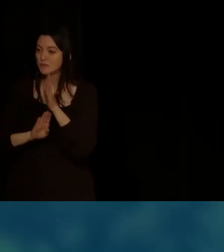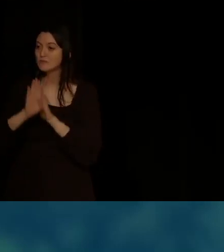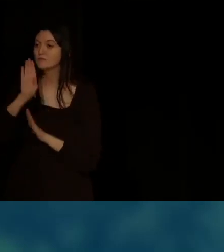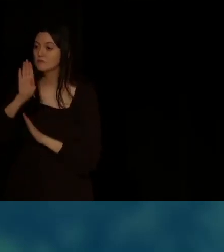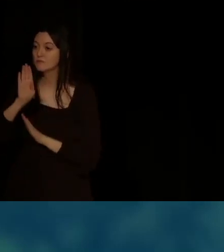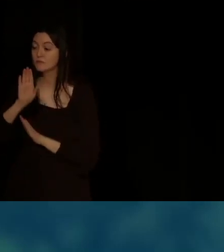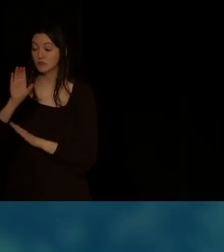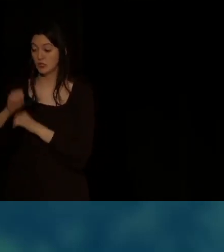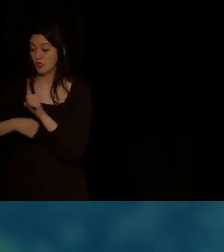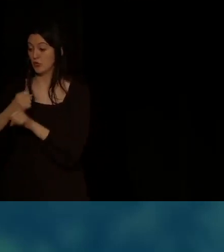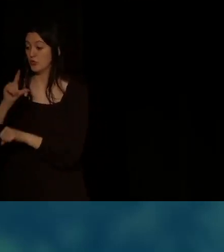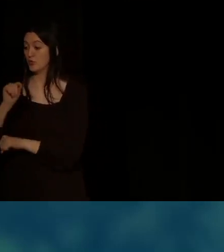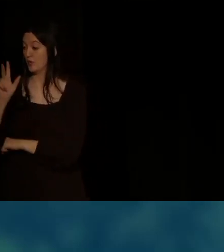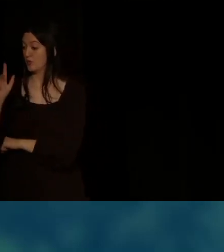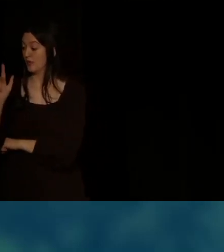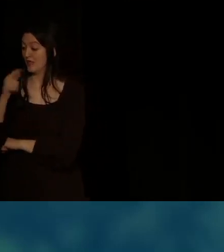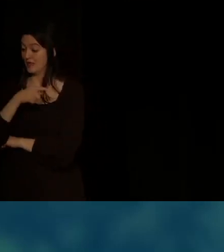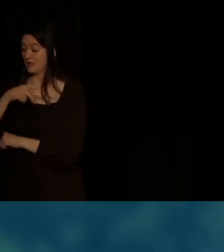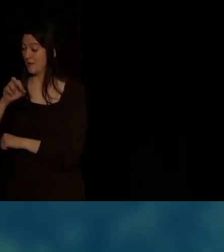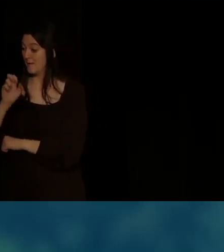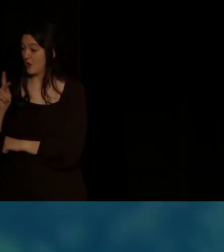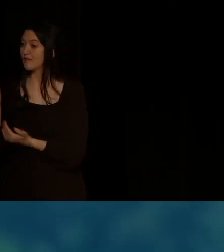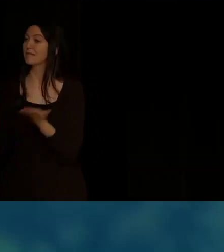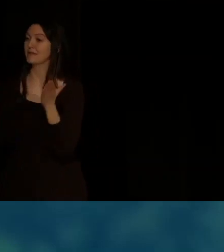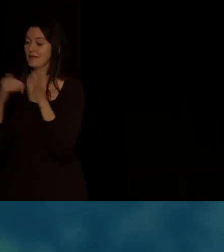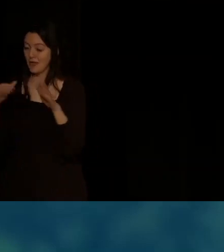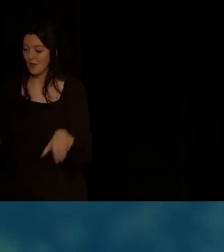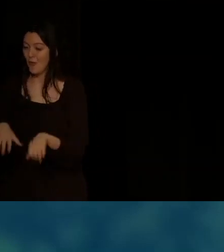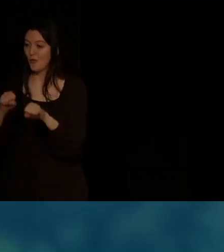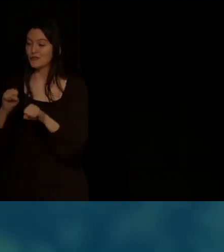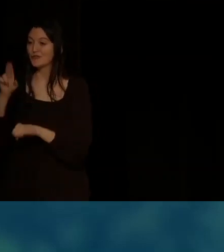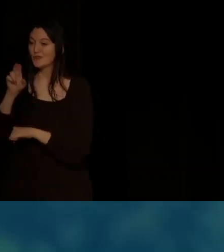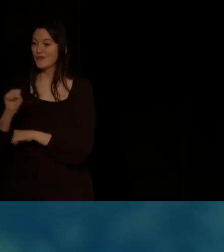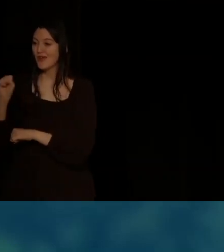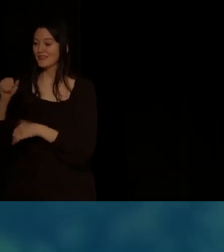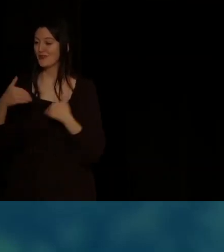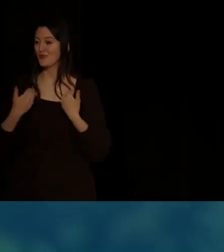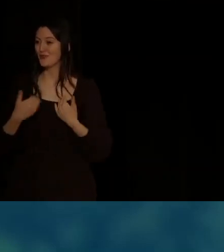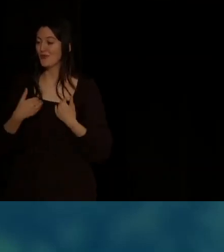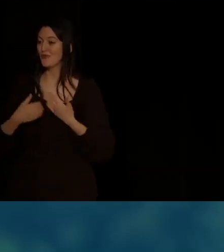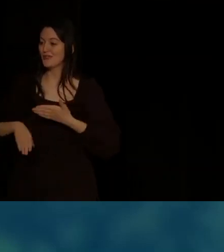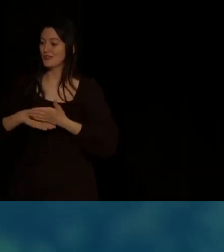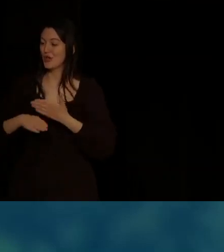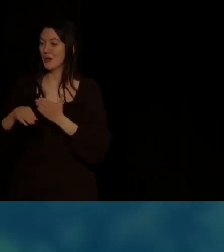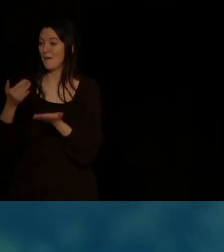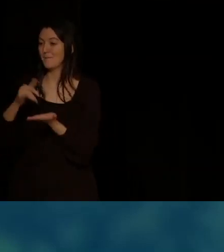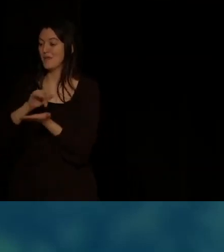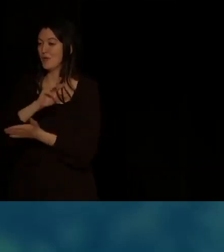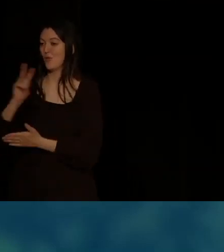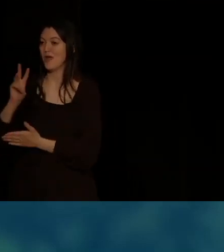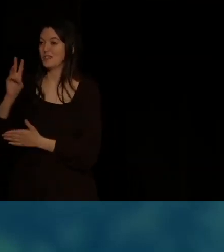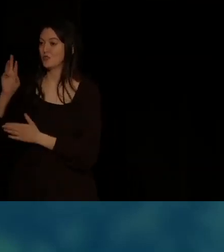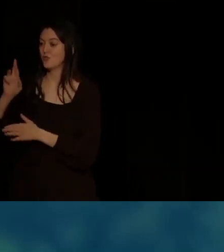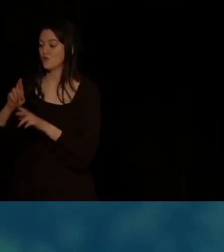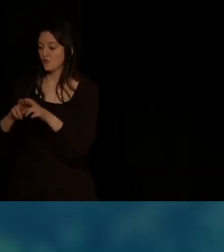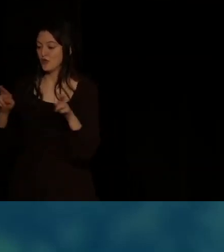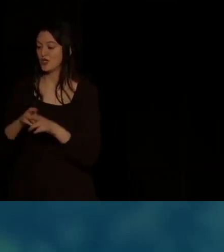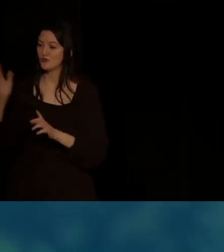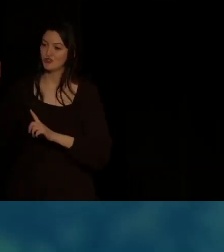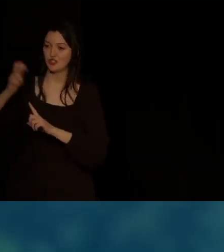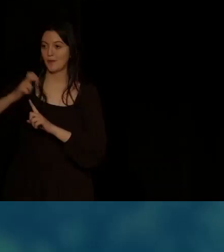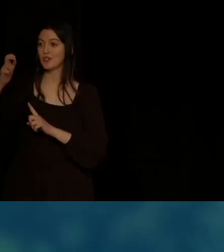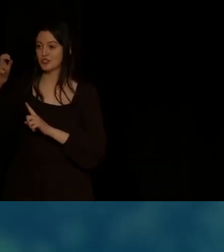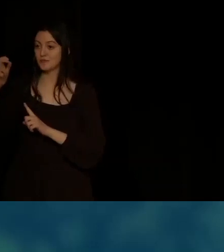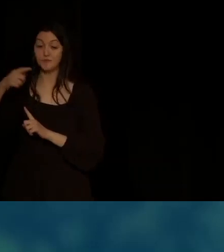In 2023, this park once again hosted the United States Youth Soccer Midwest Regional Championships.